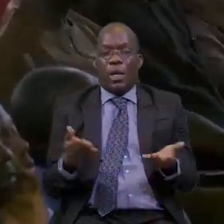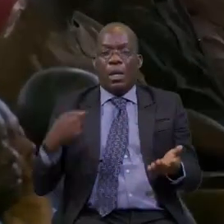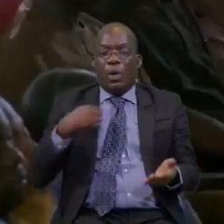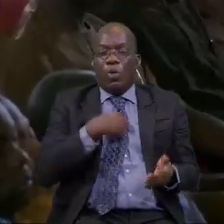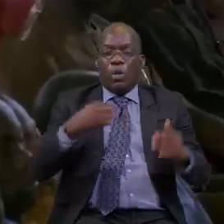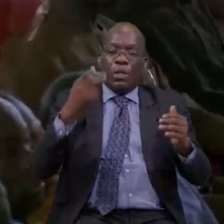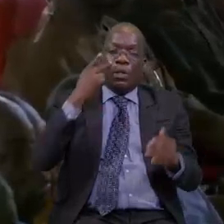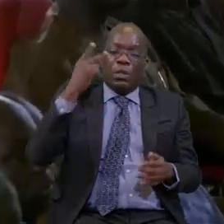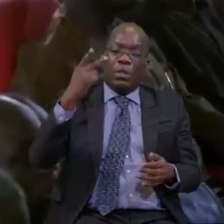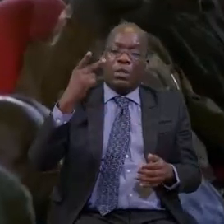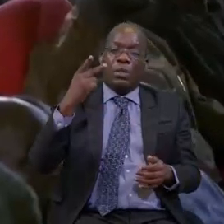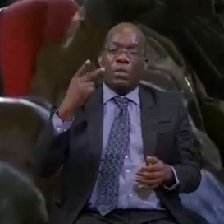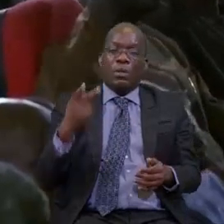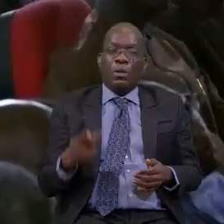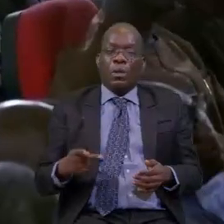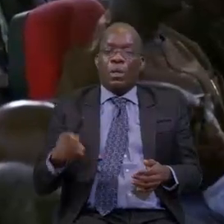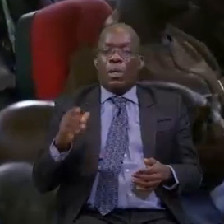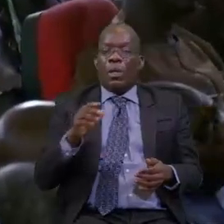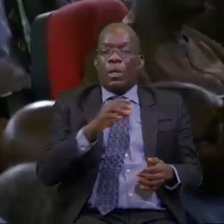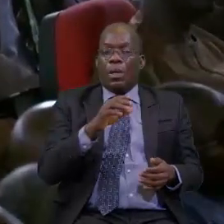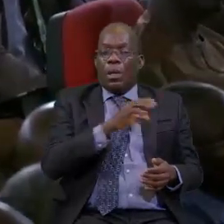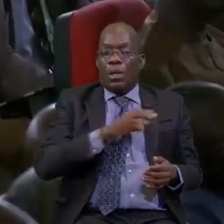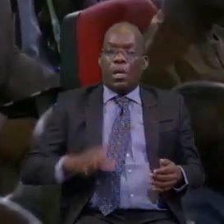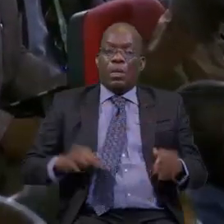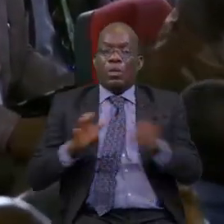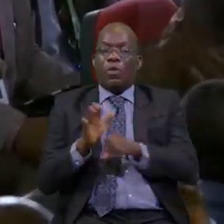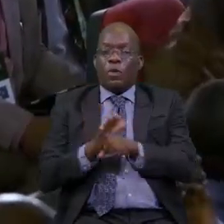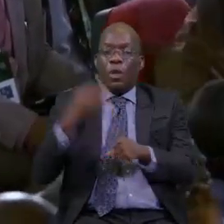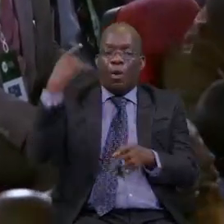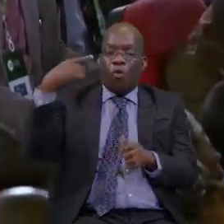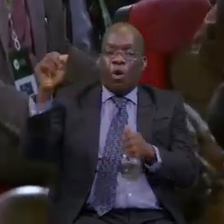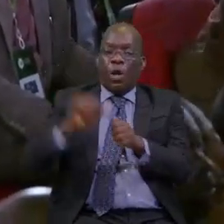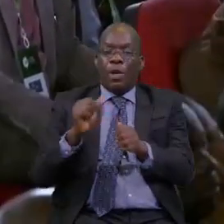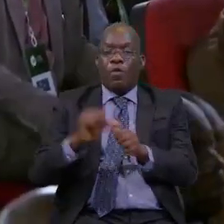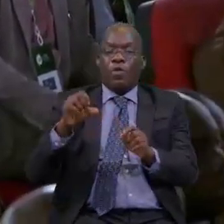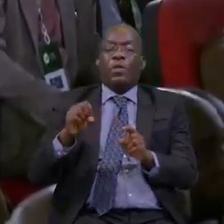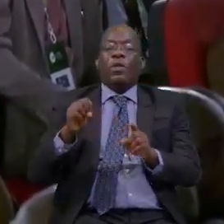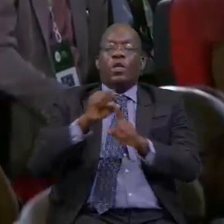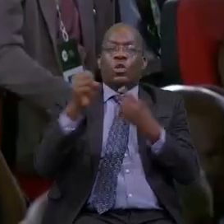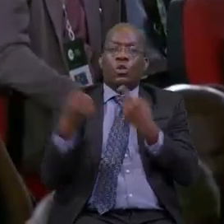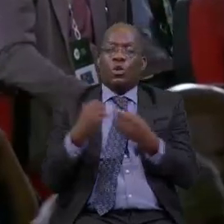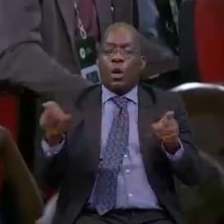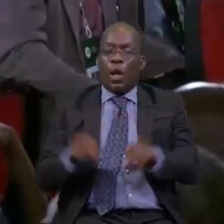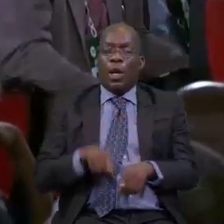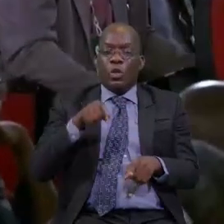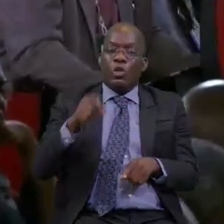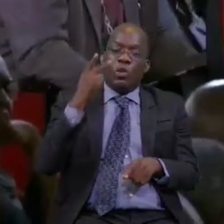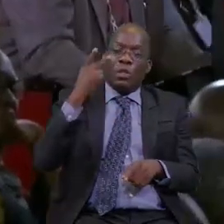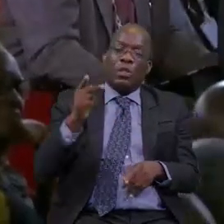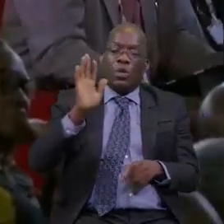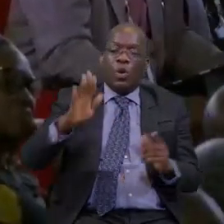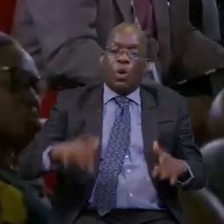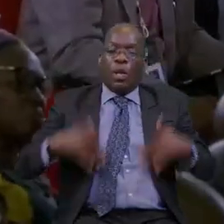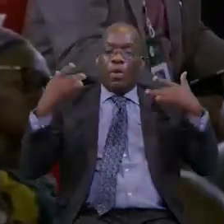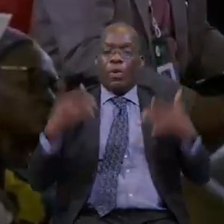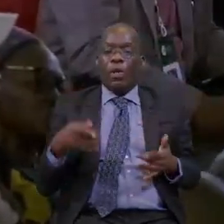him sufficient for every situation. As you look at your life, what could happen? The worst